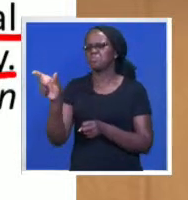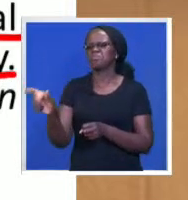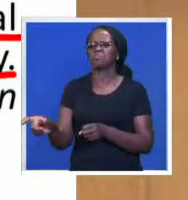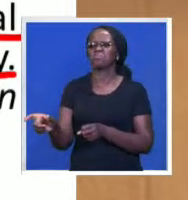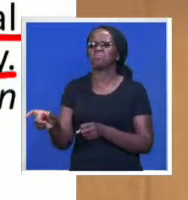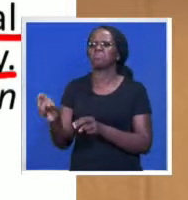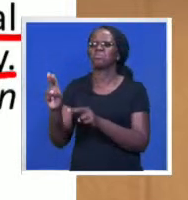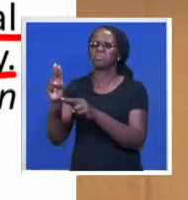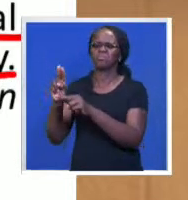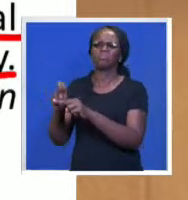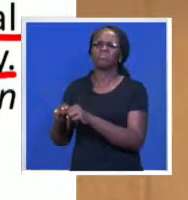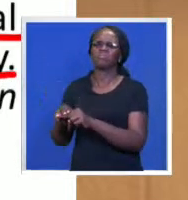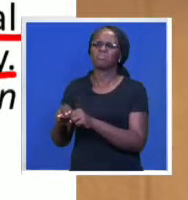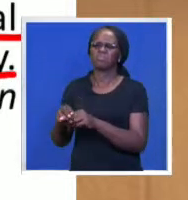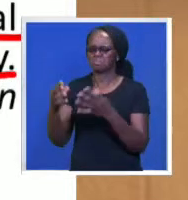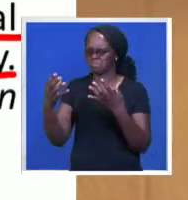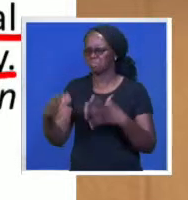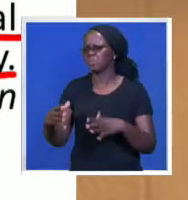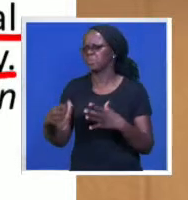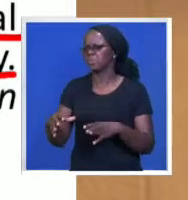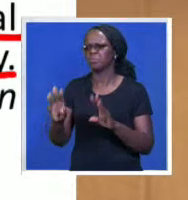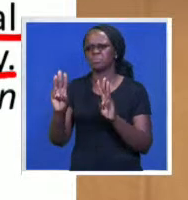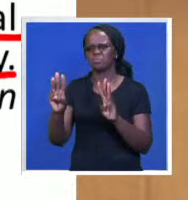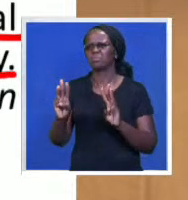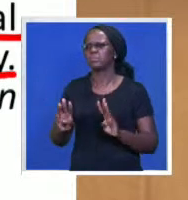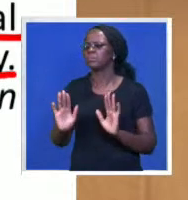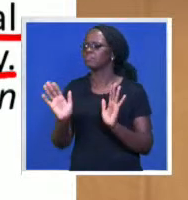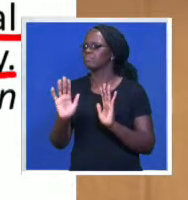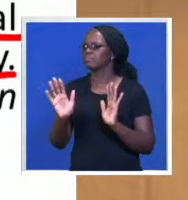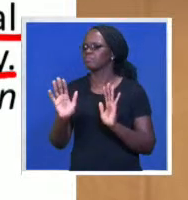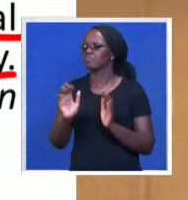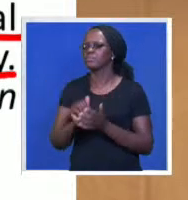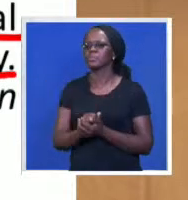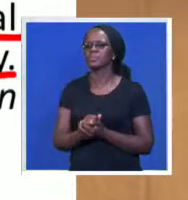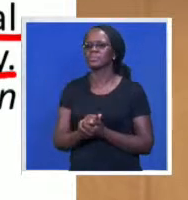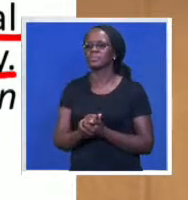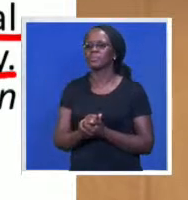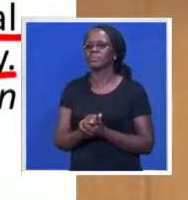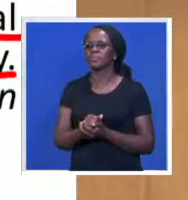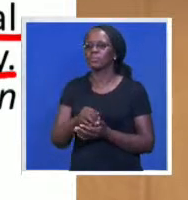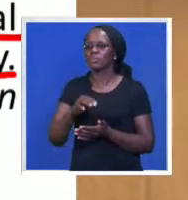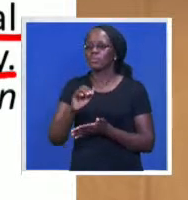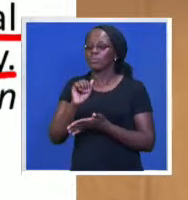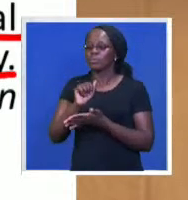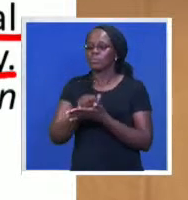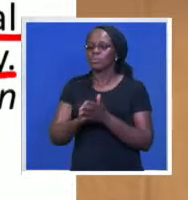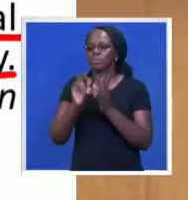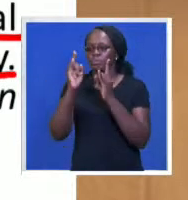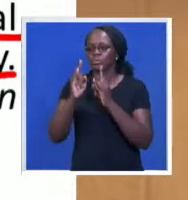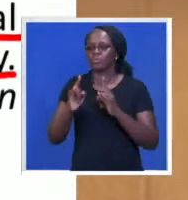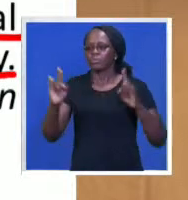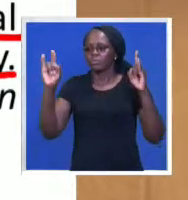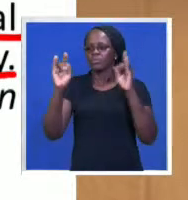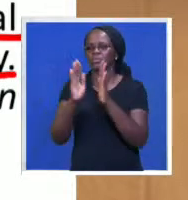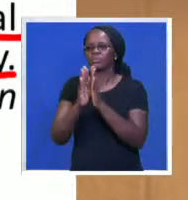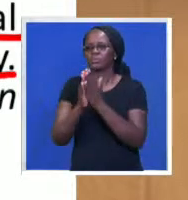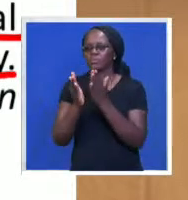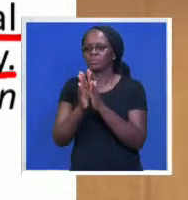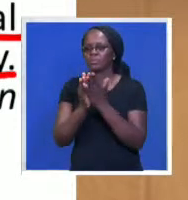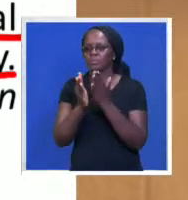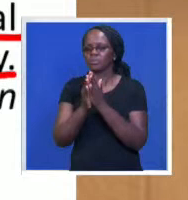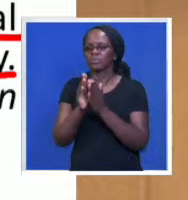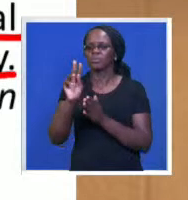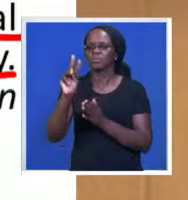live in clean surroundings. So that is found in the book of Numbers 35 verses 33 to